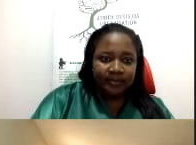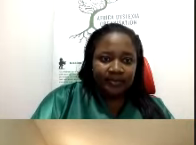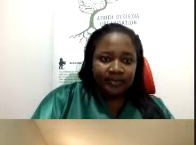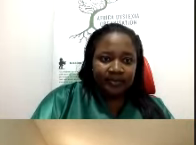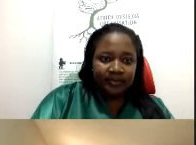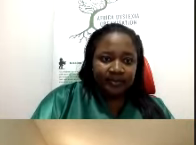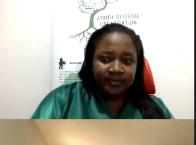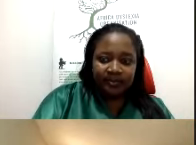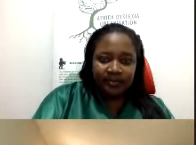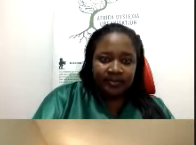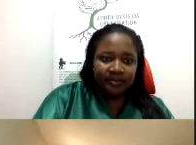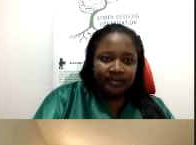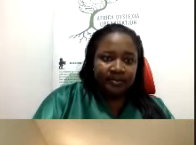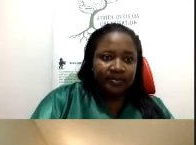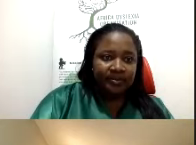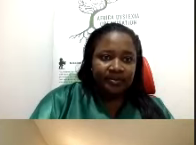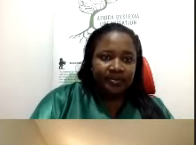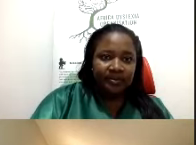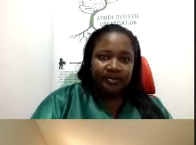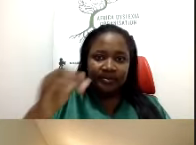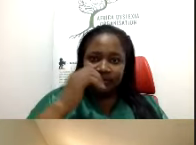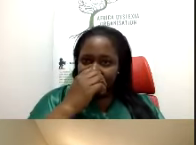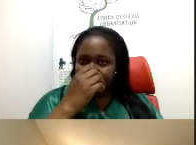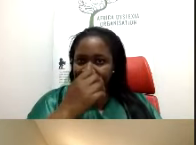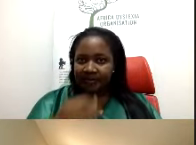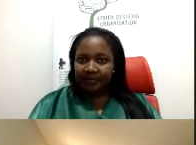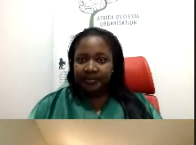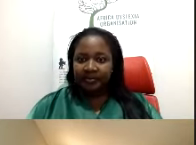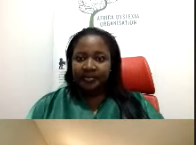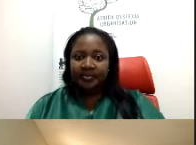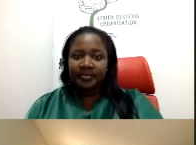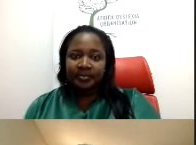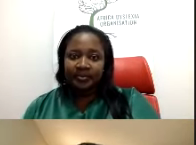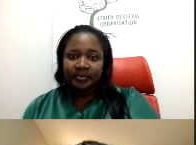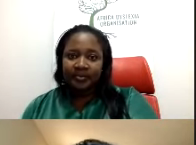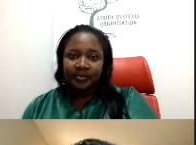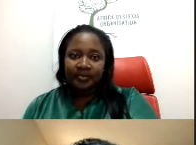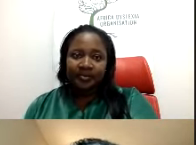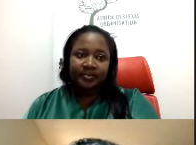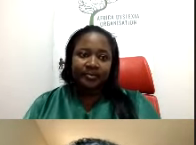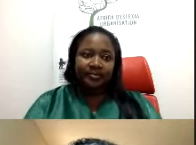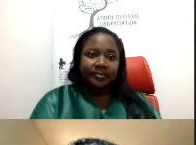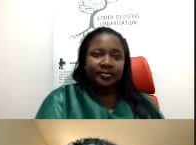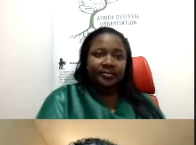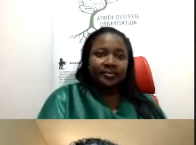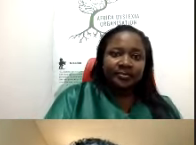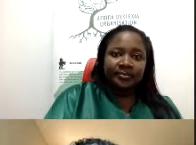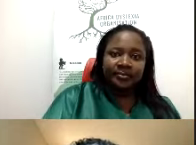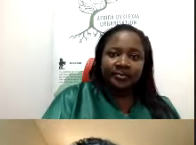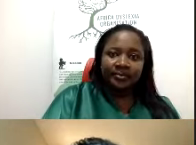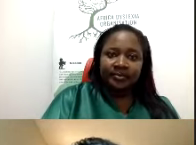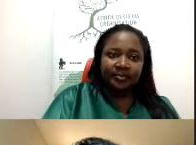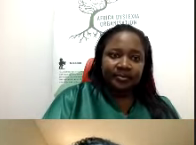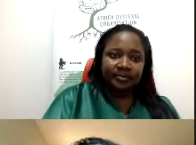out to me, though, was when I was about 10 years old and I was in school and I struggled. And I didn't struggle